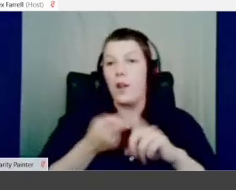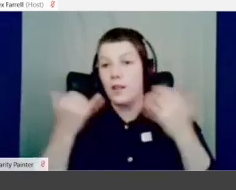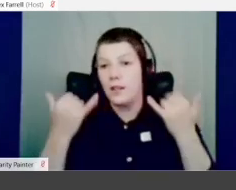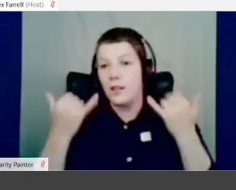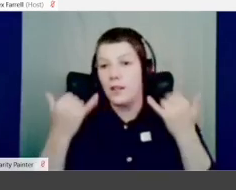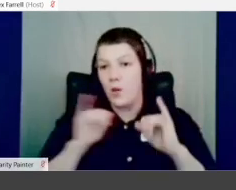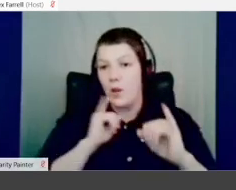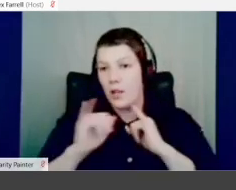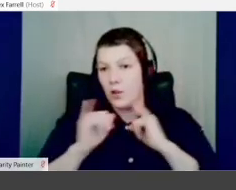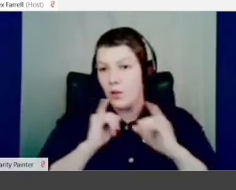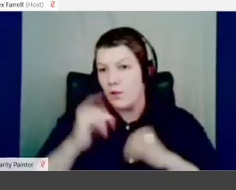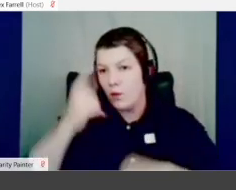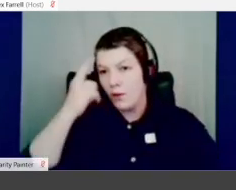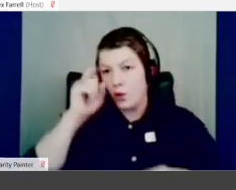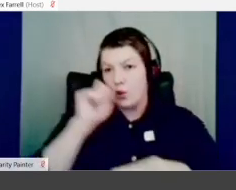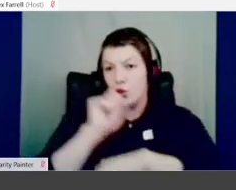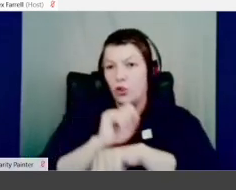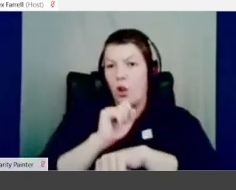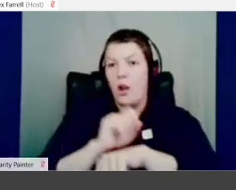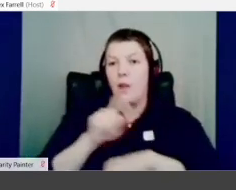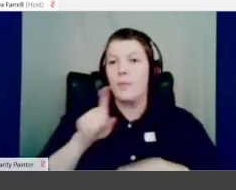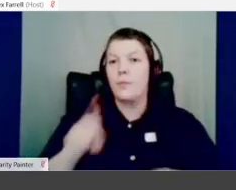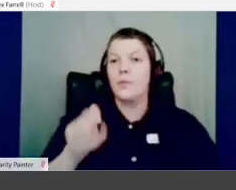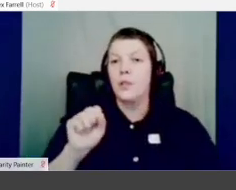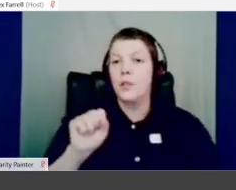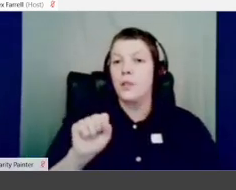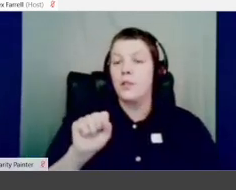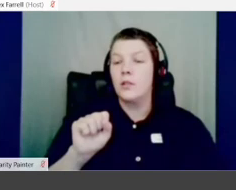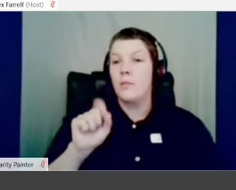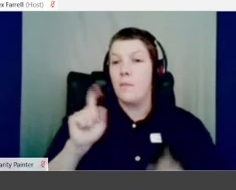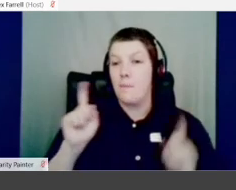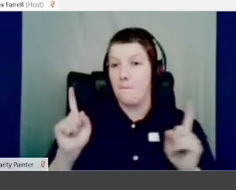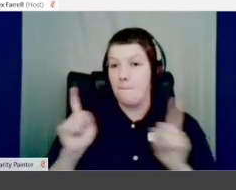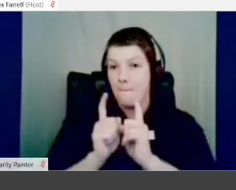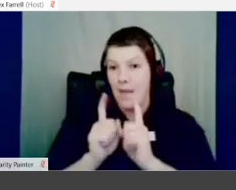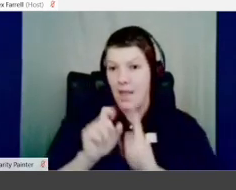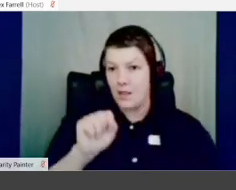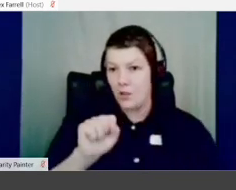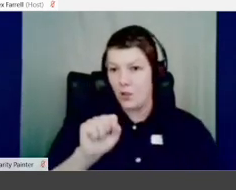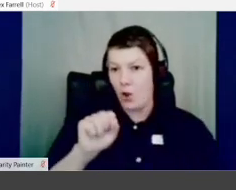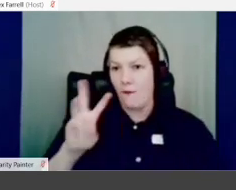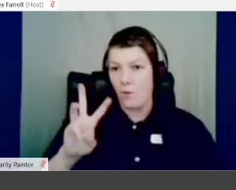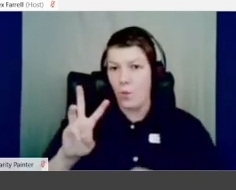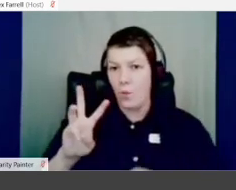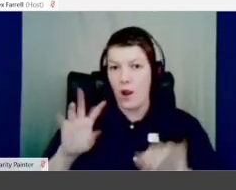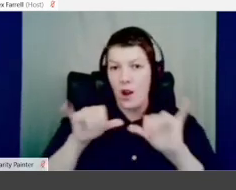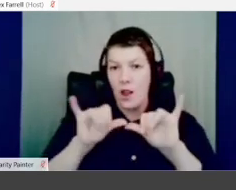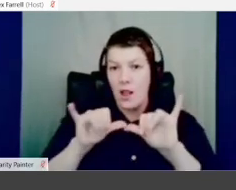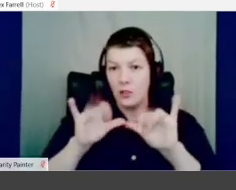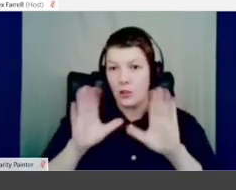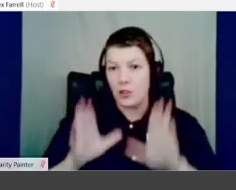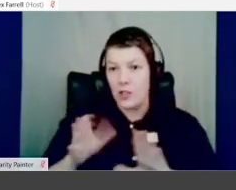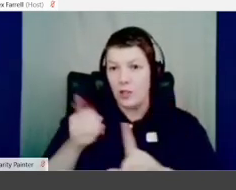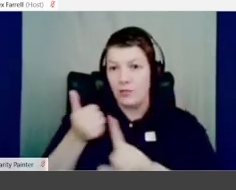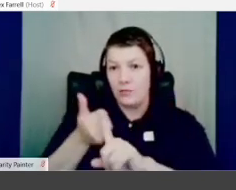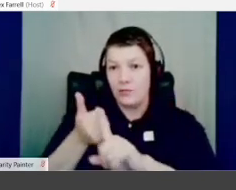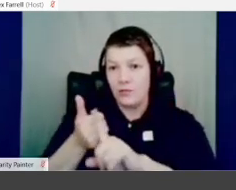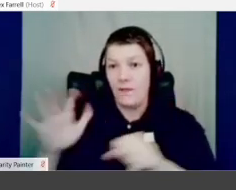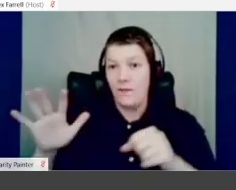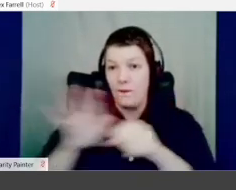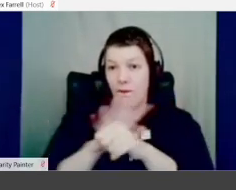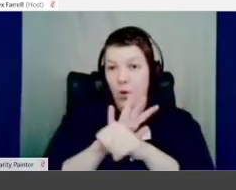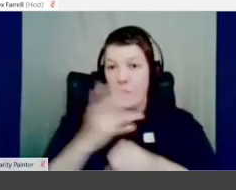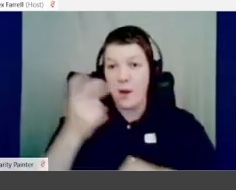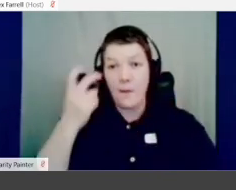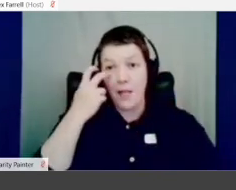engineer who is completely blind and has all of his code memorized. And I'm just